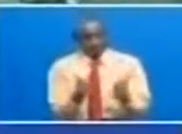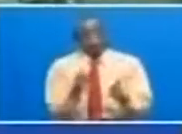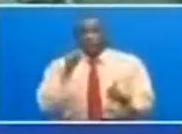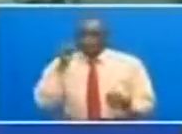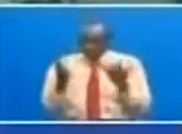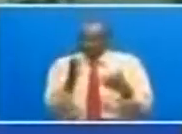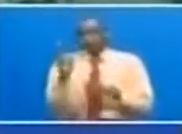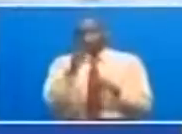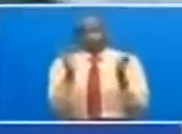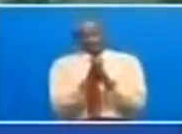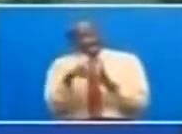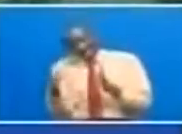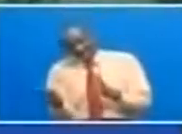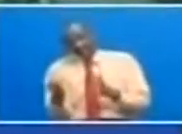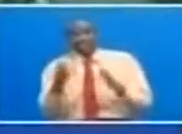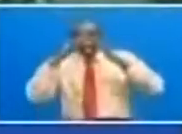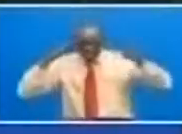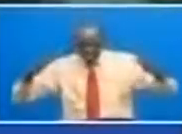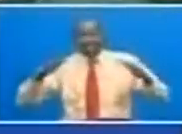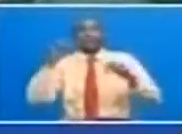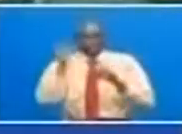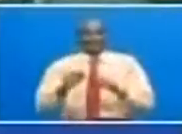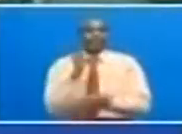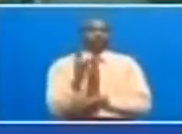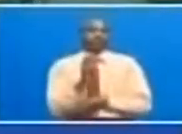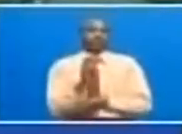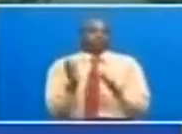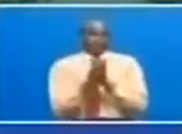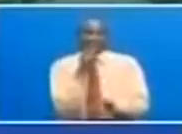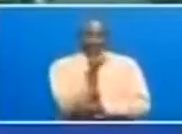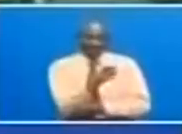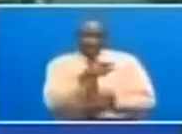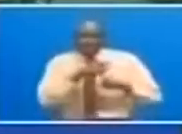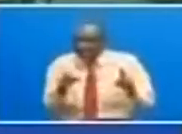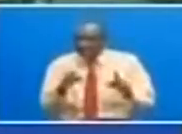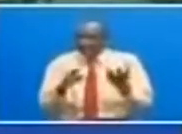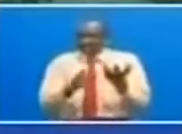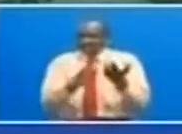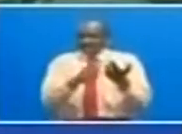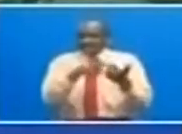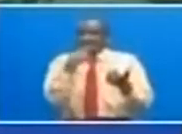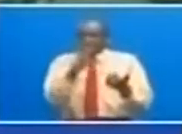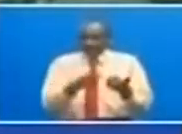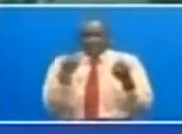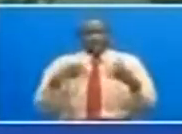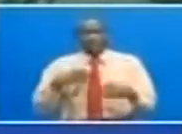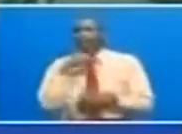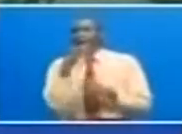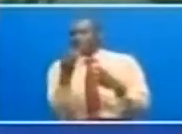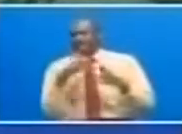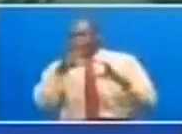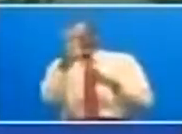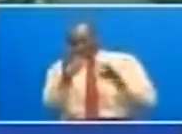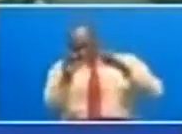used alongside other measures, including mosquito nets. But put face to the damning statistics of malaria deaths in sub-Saharan